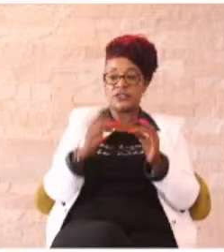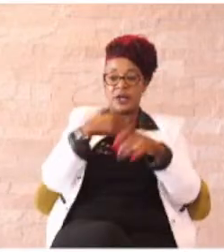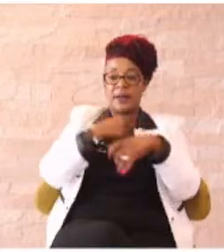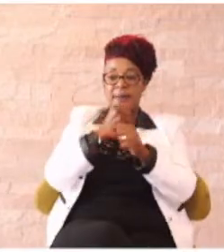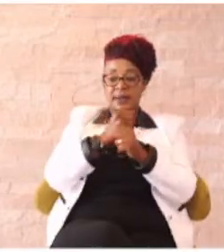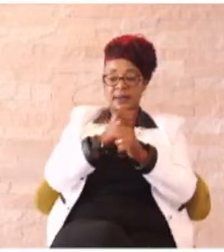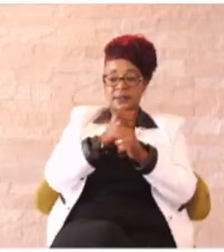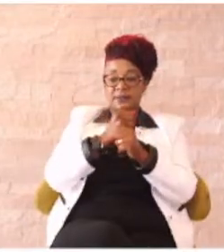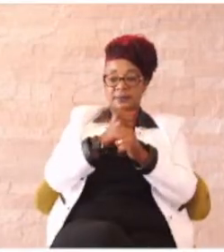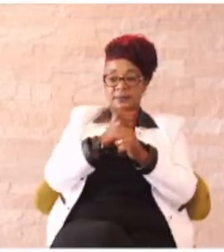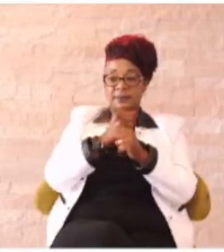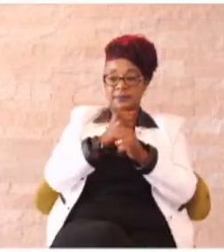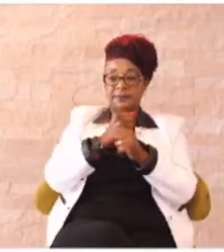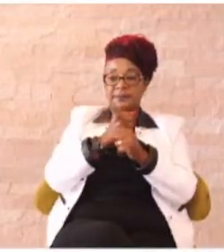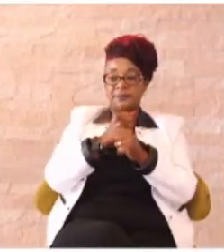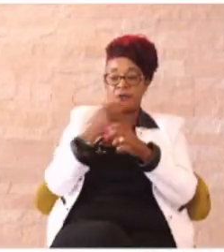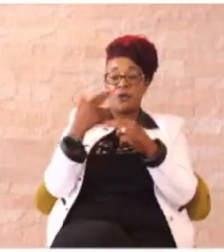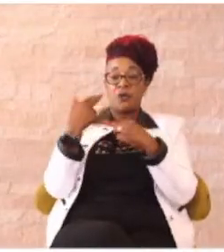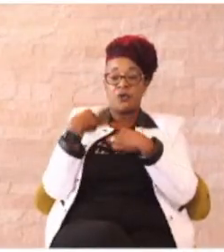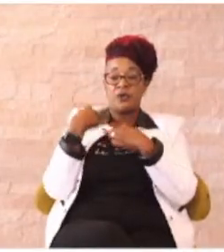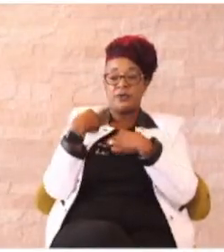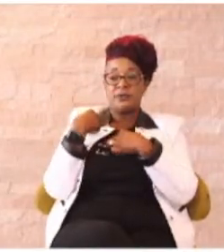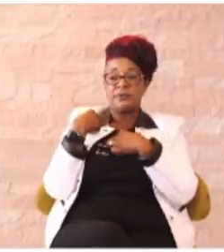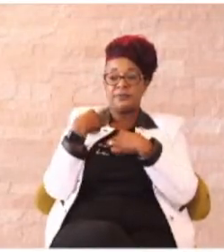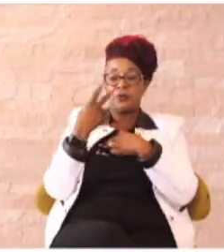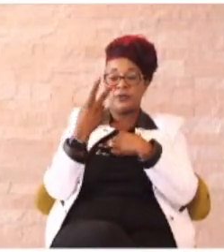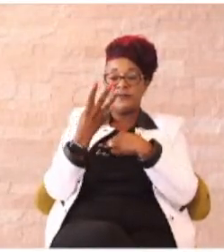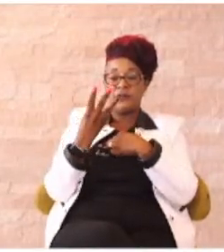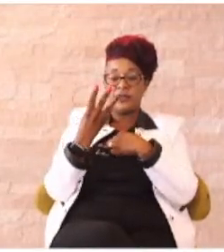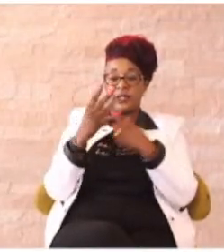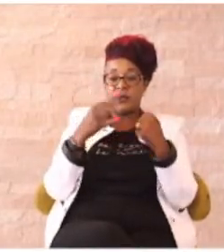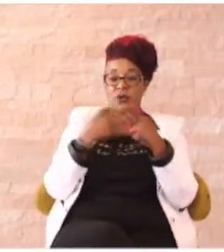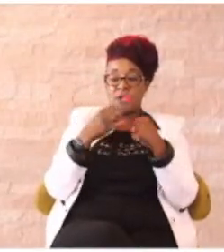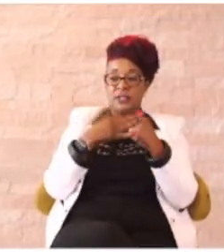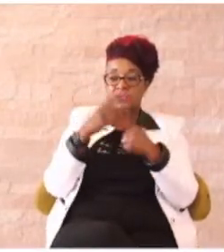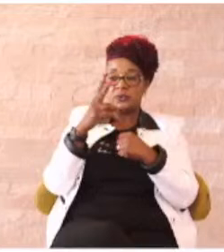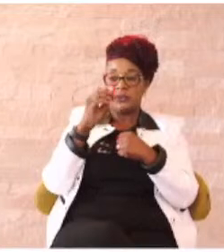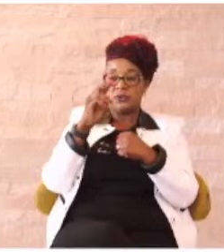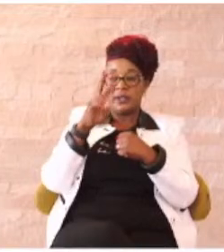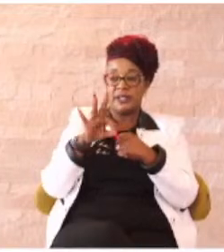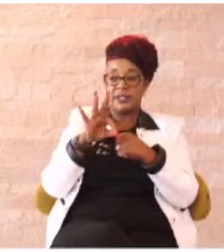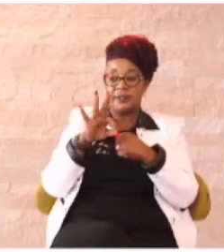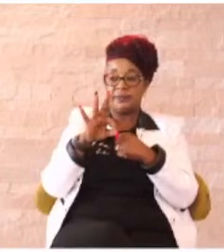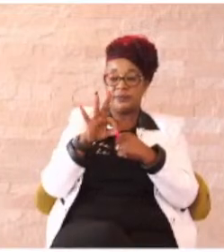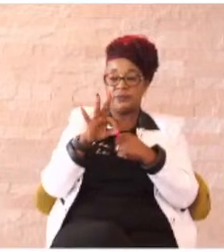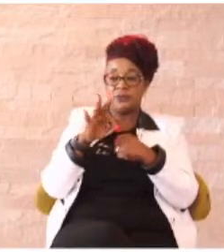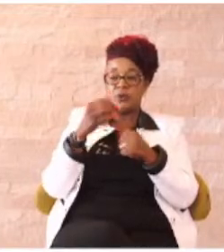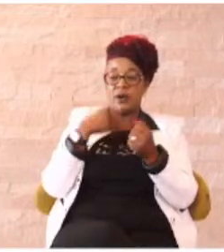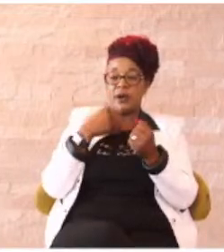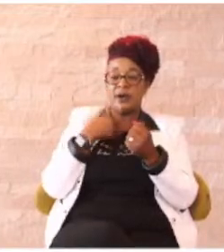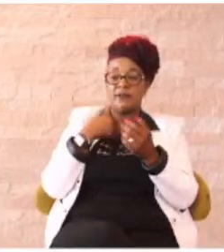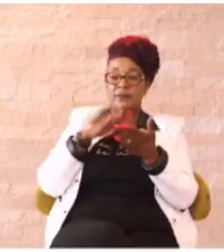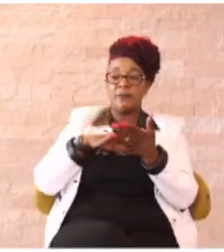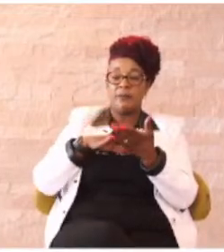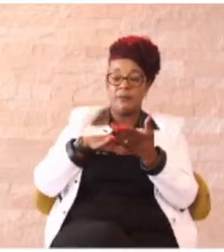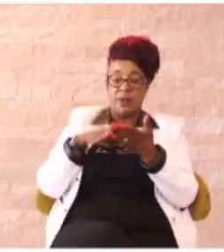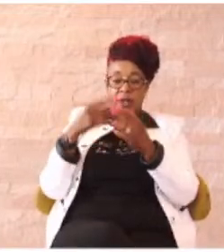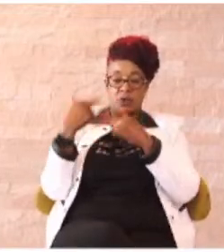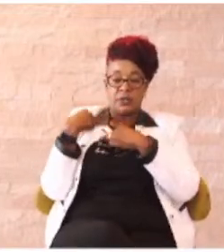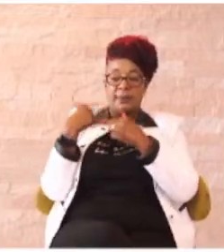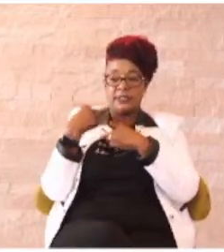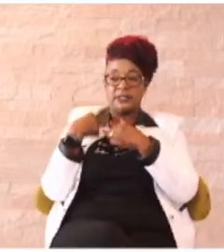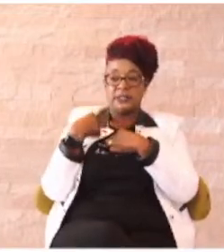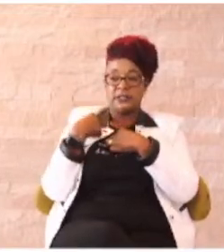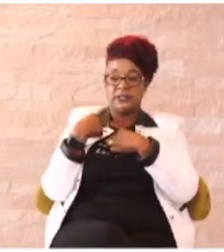decision-making role on 24th August 2023 to increase their accountability to